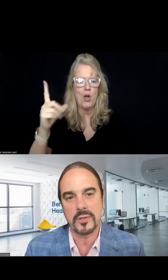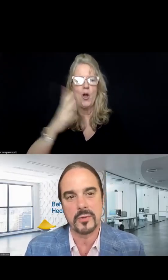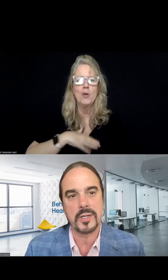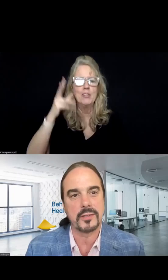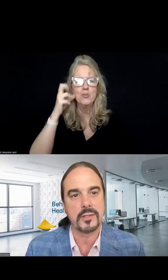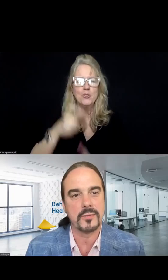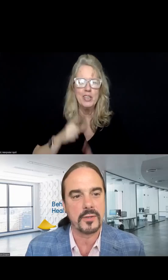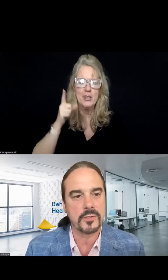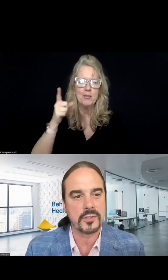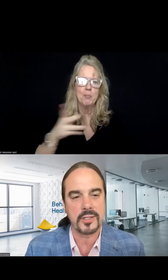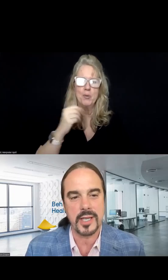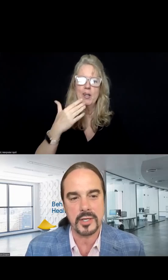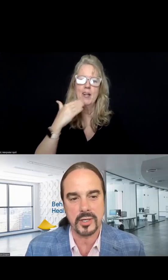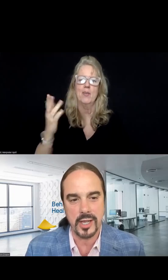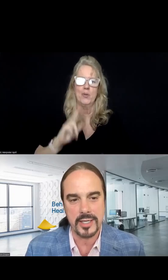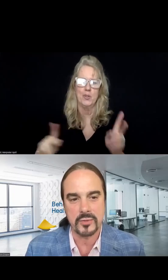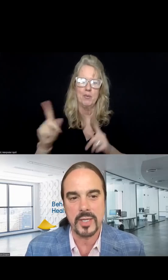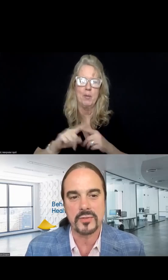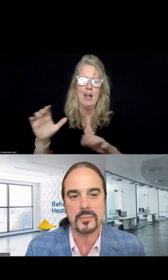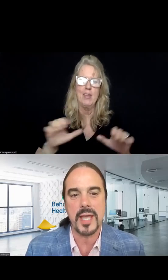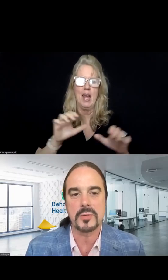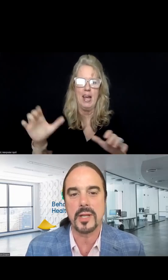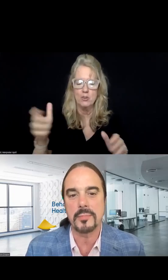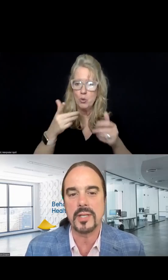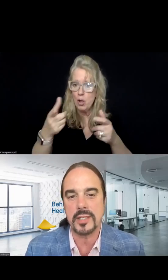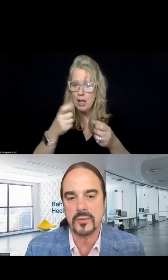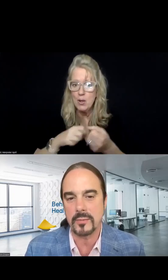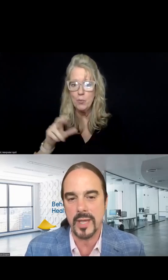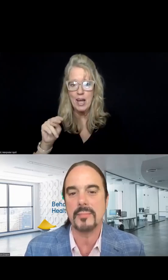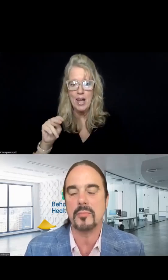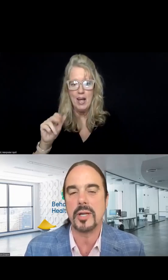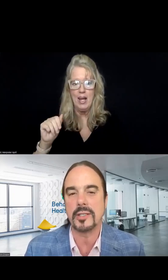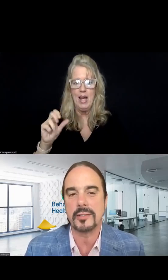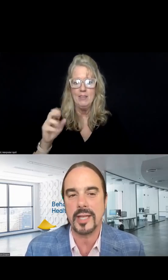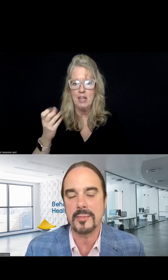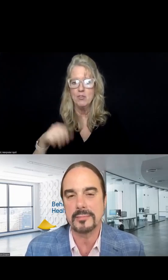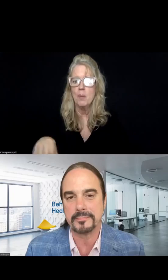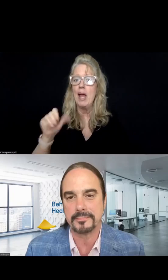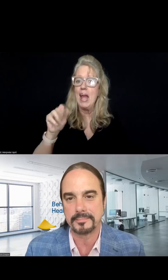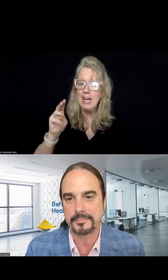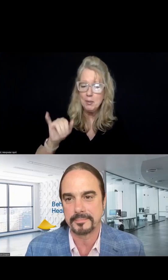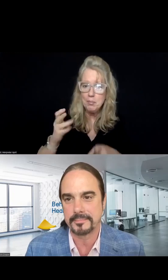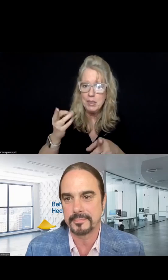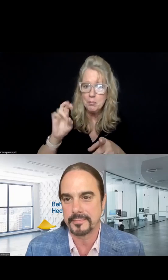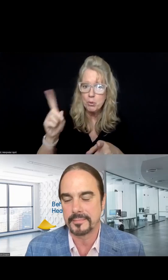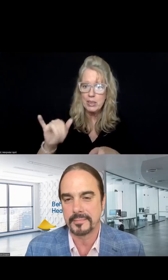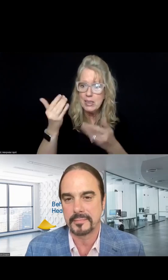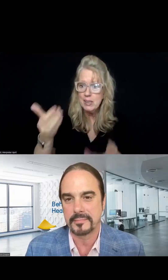from you and the good folks at the Action Alliance. We have some Nashville updates from Amy Brinkley. Amy?